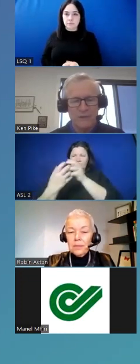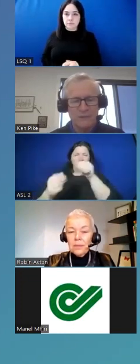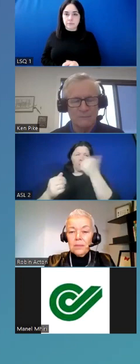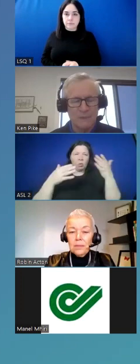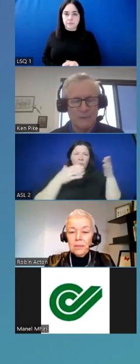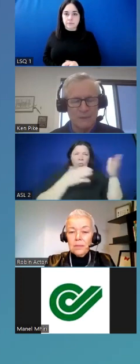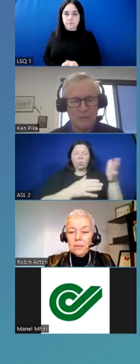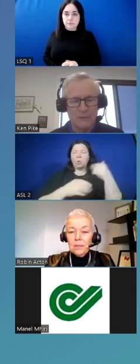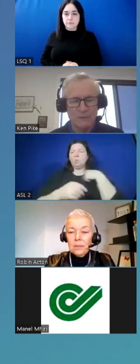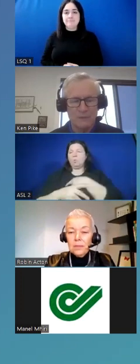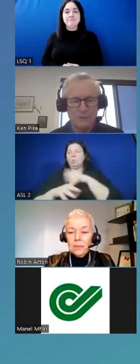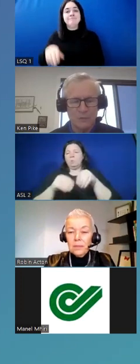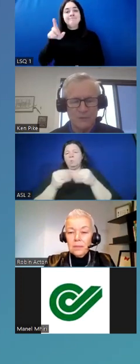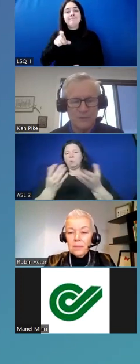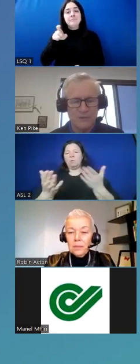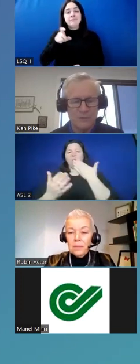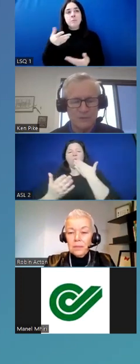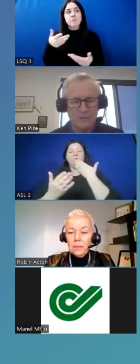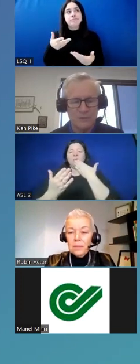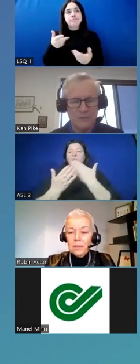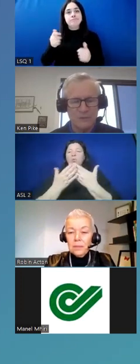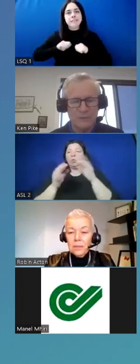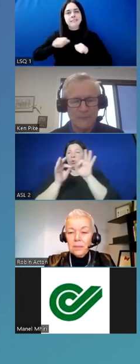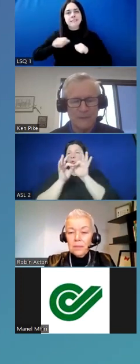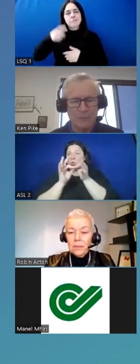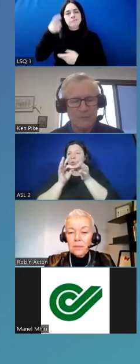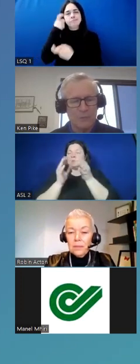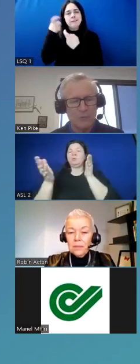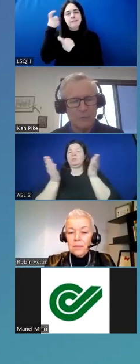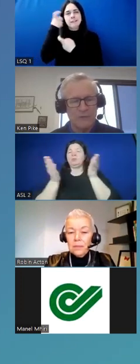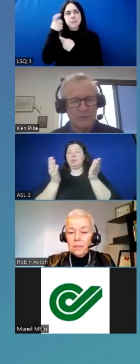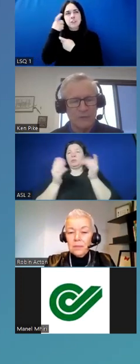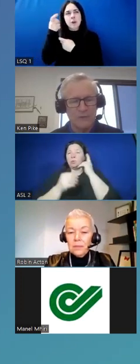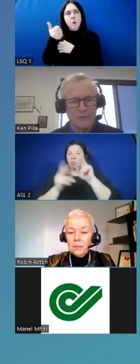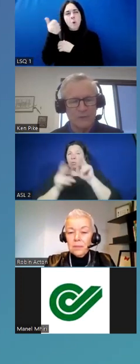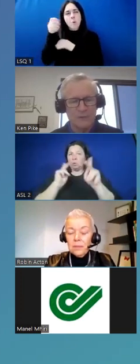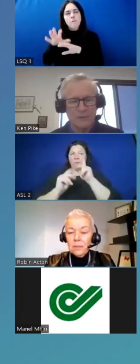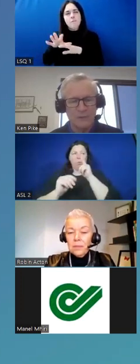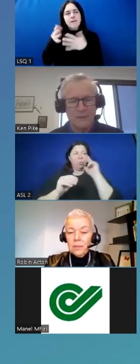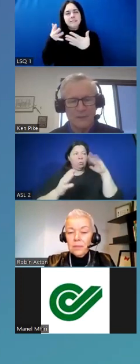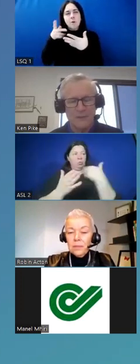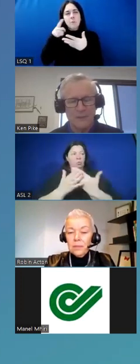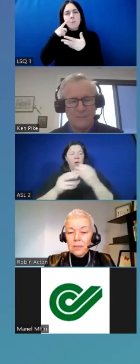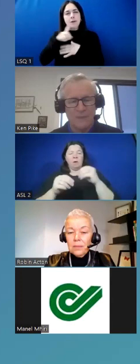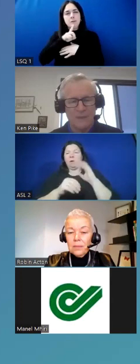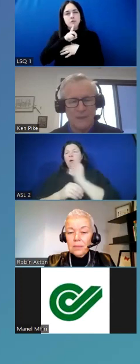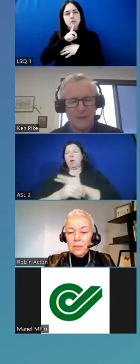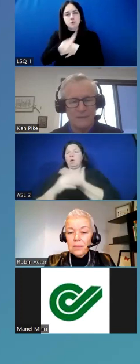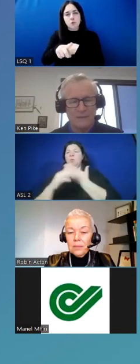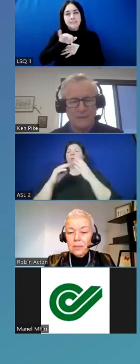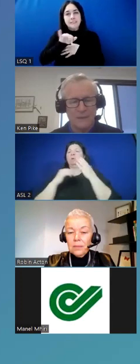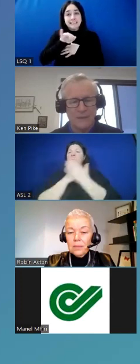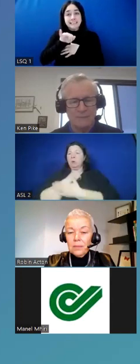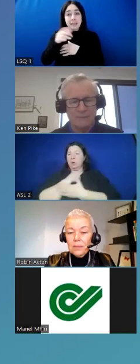can provide good interpretation services for people who arrive in our country.